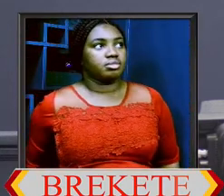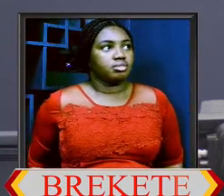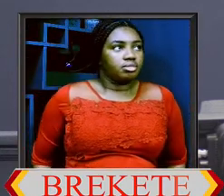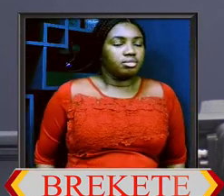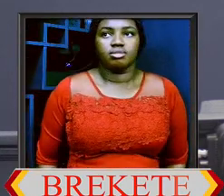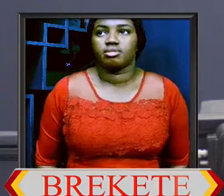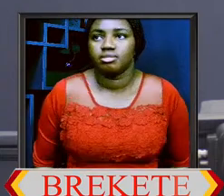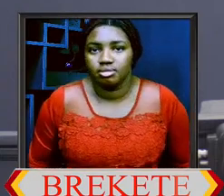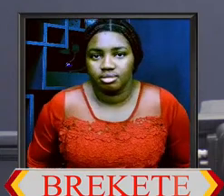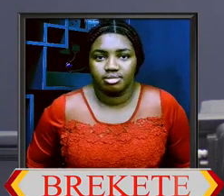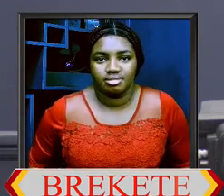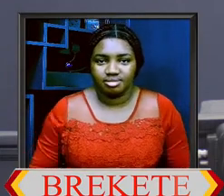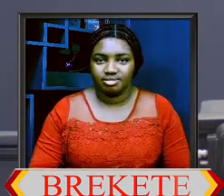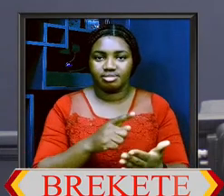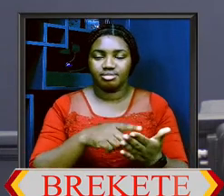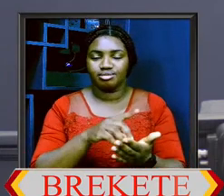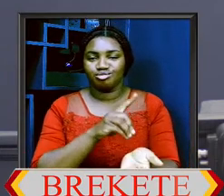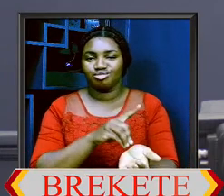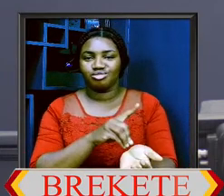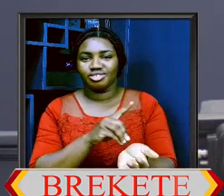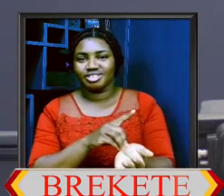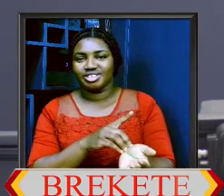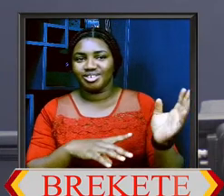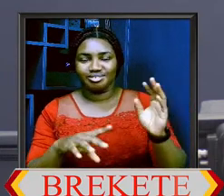Dr ordinary Ahmed